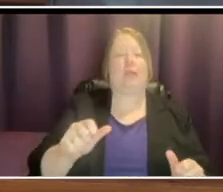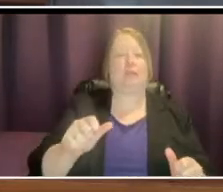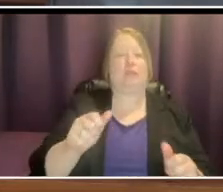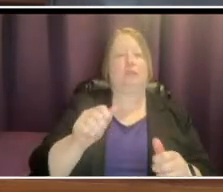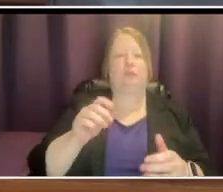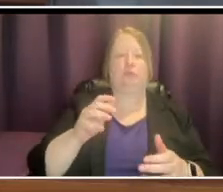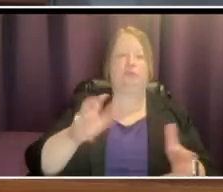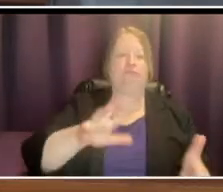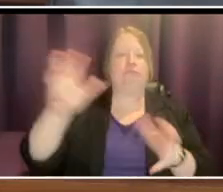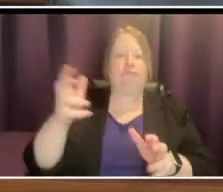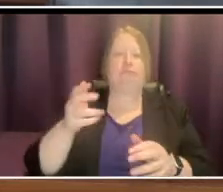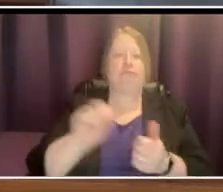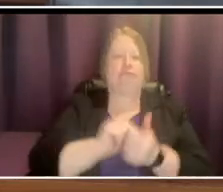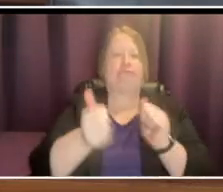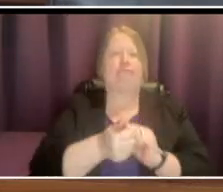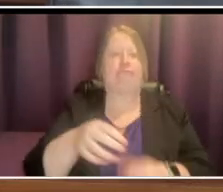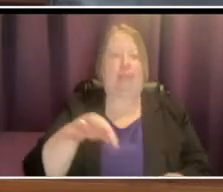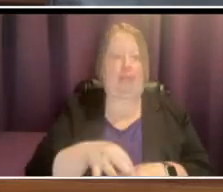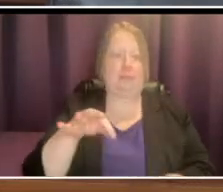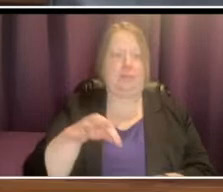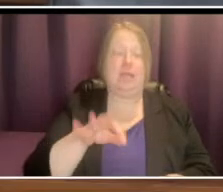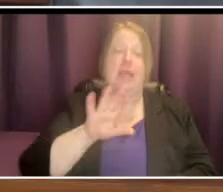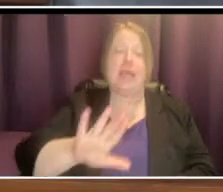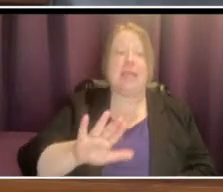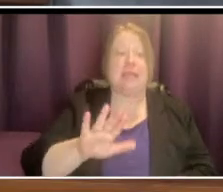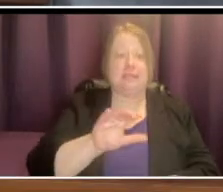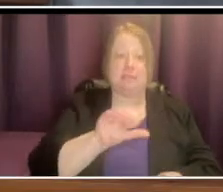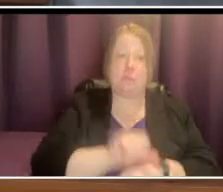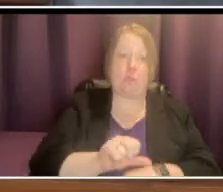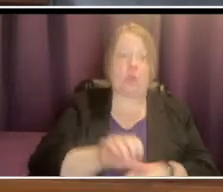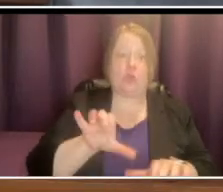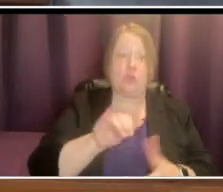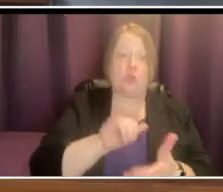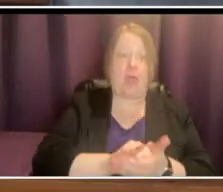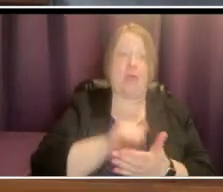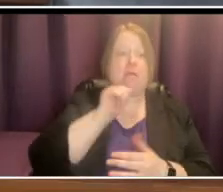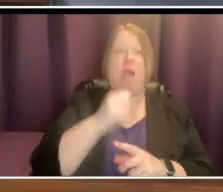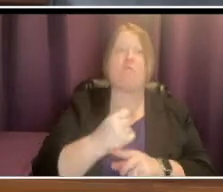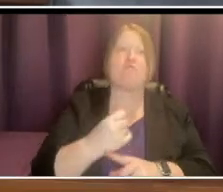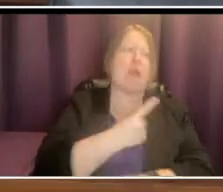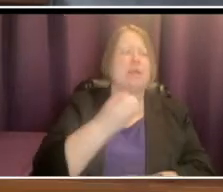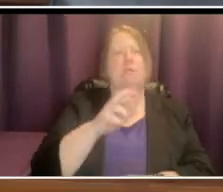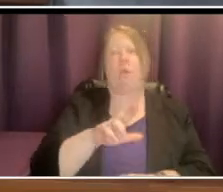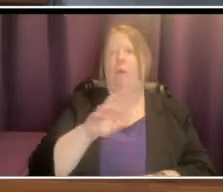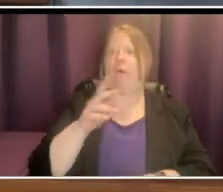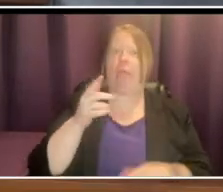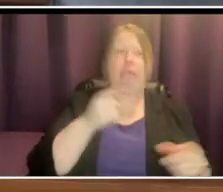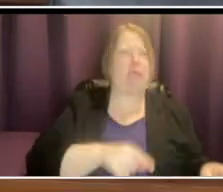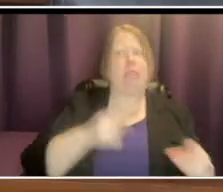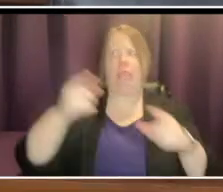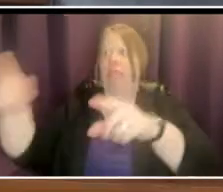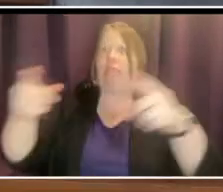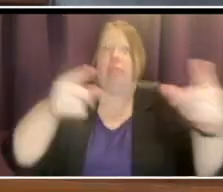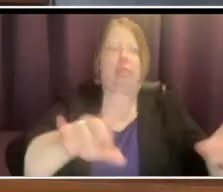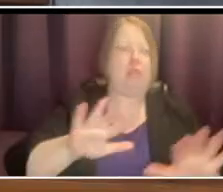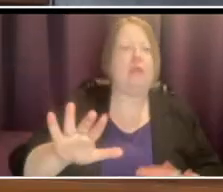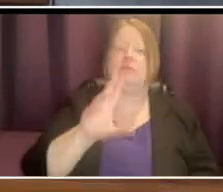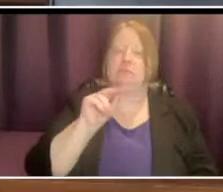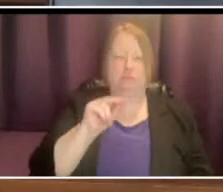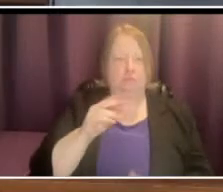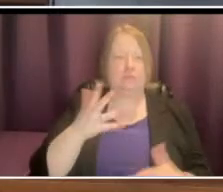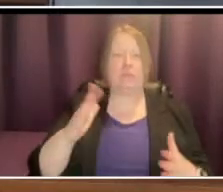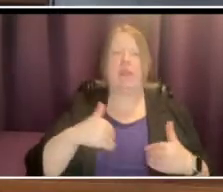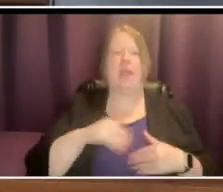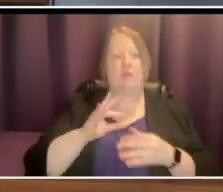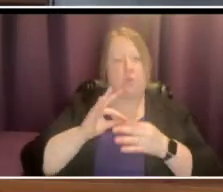overturn the election were not random or disconnected. Rather, they were part of a coordinated, multi-part plan to ensure